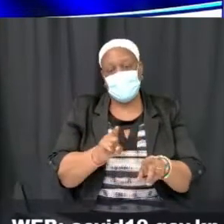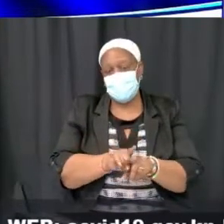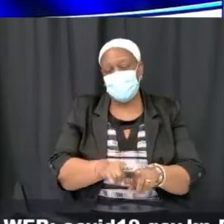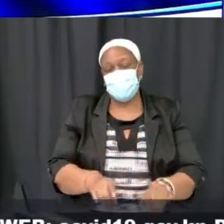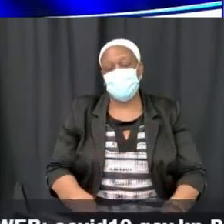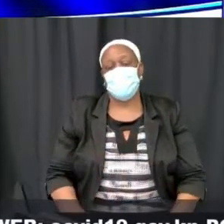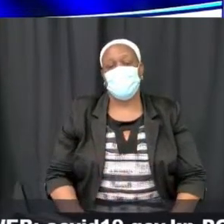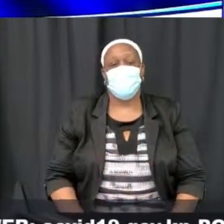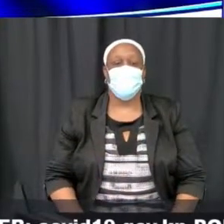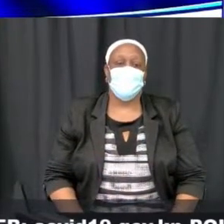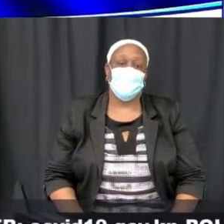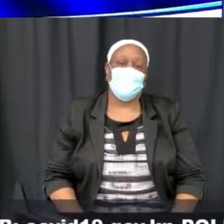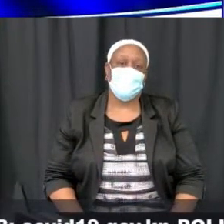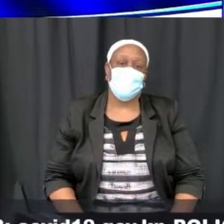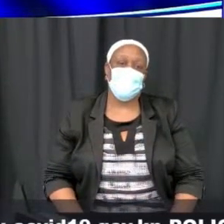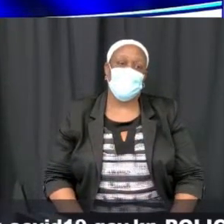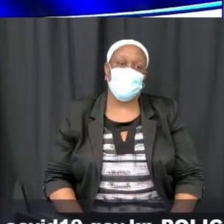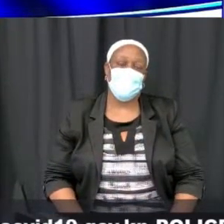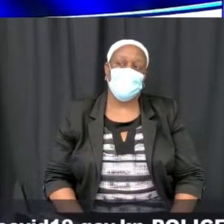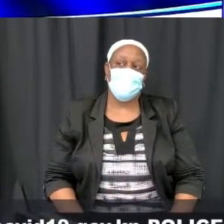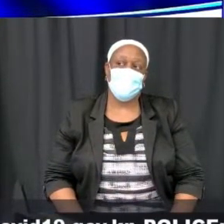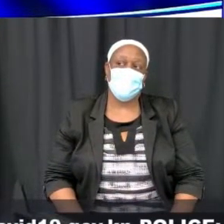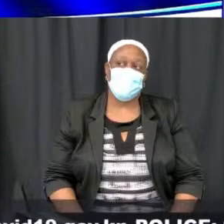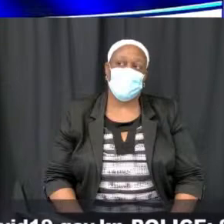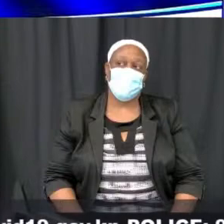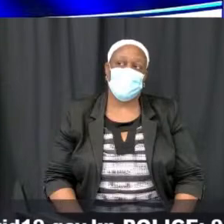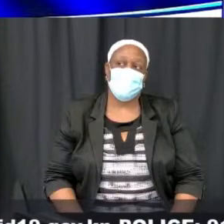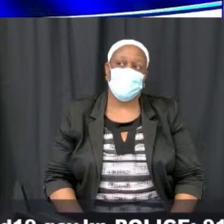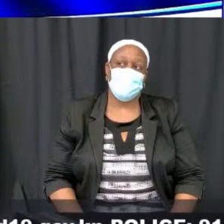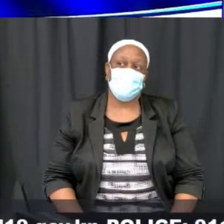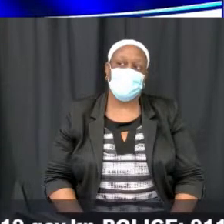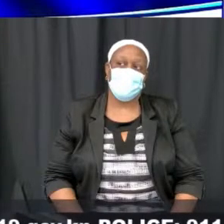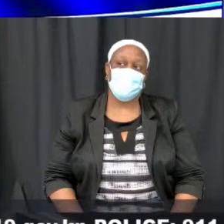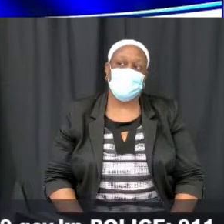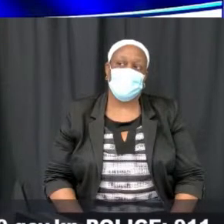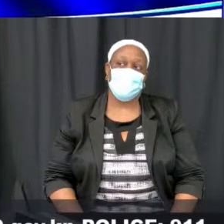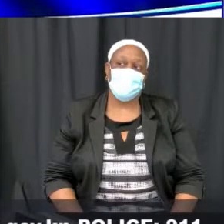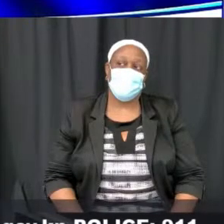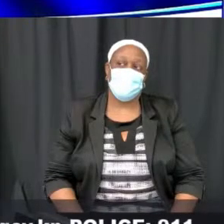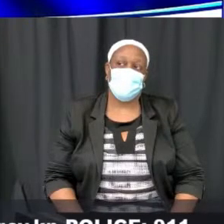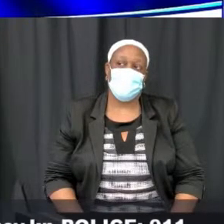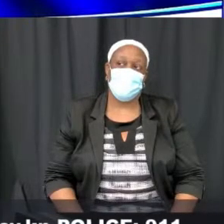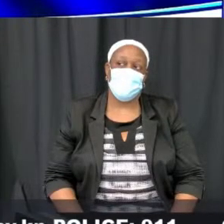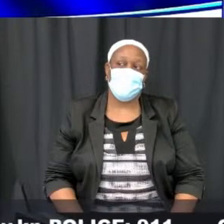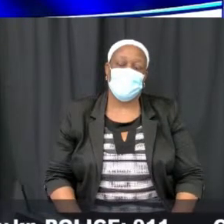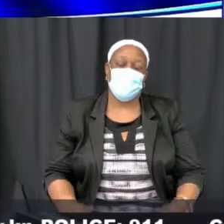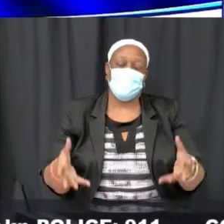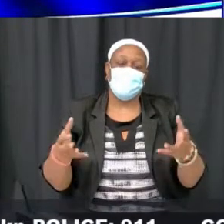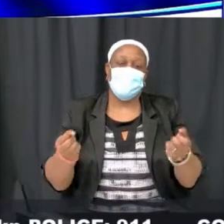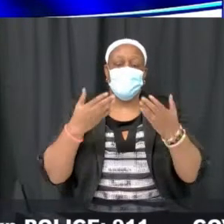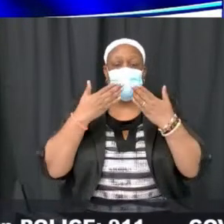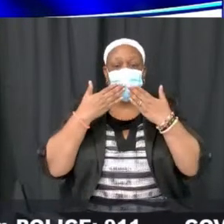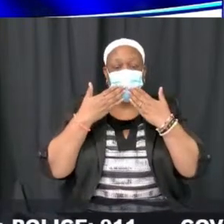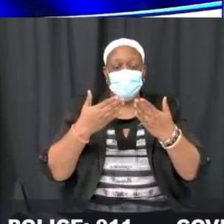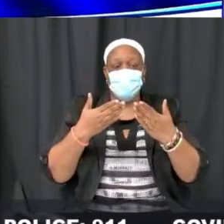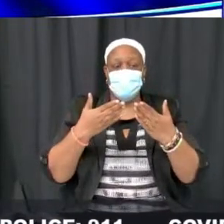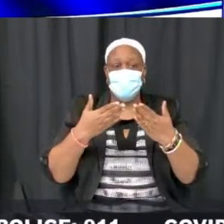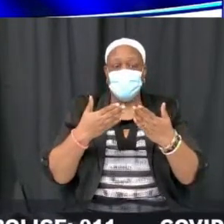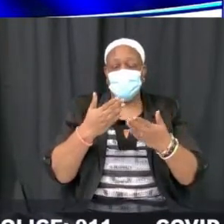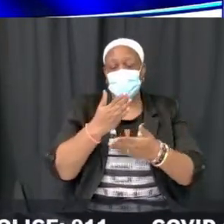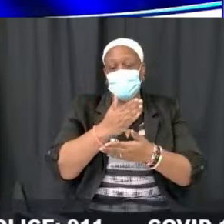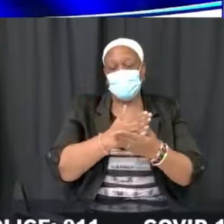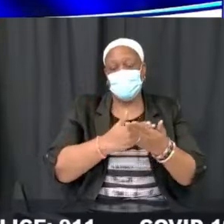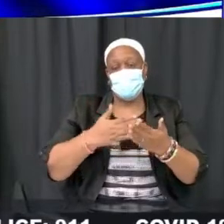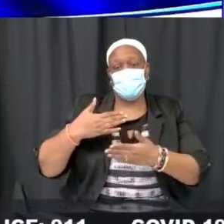opportunity to thank a number of healthcare professionals based on my